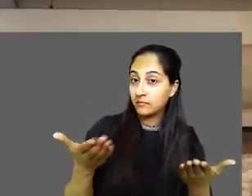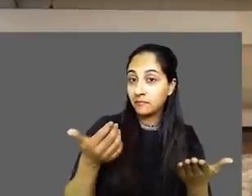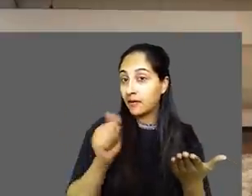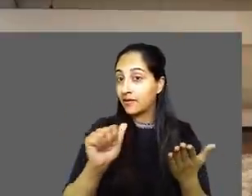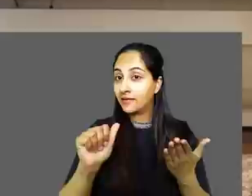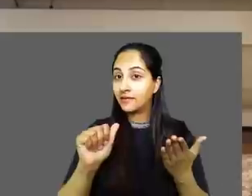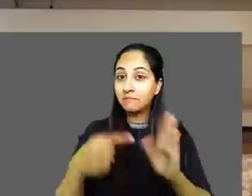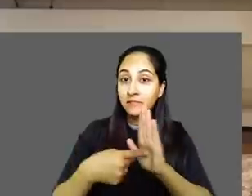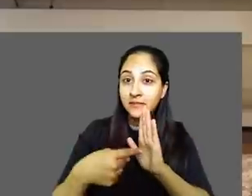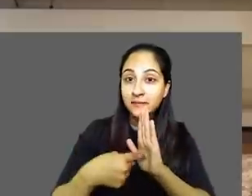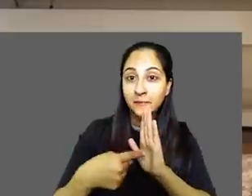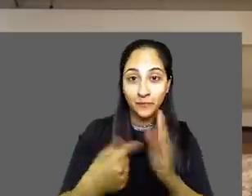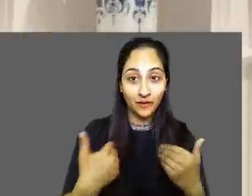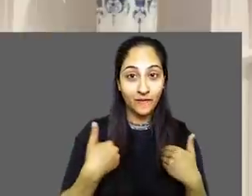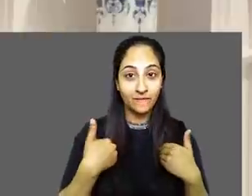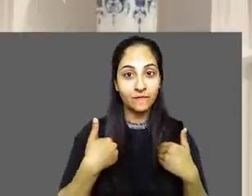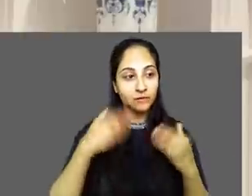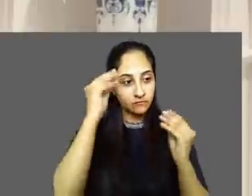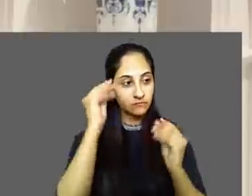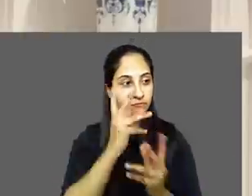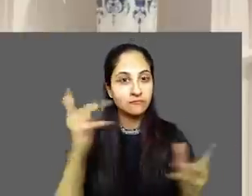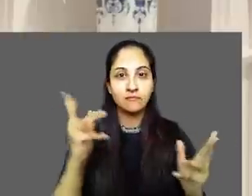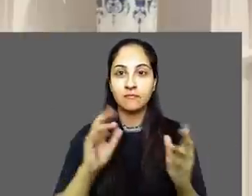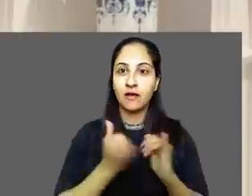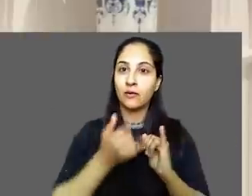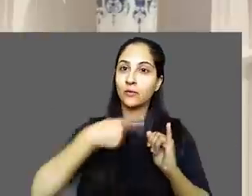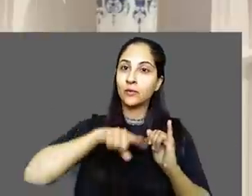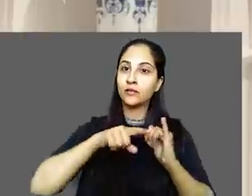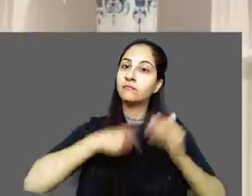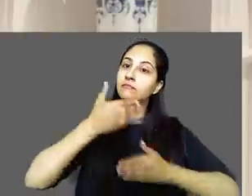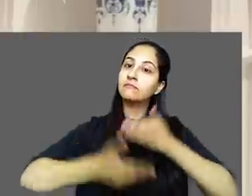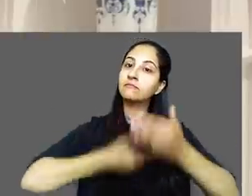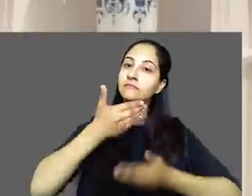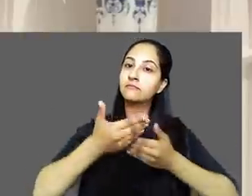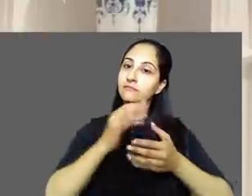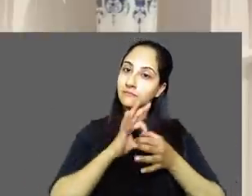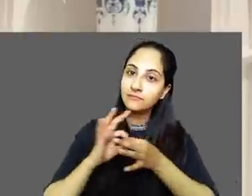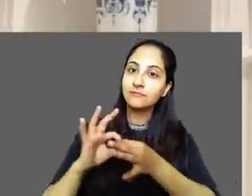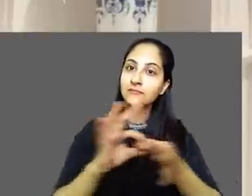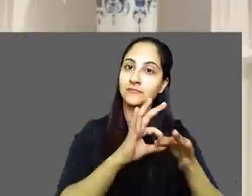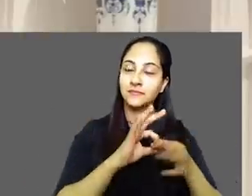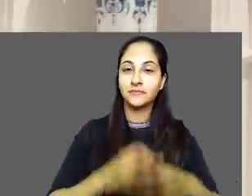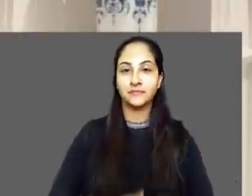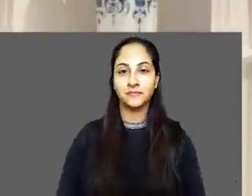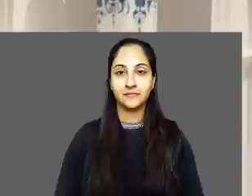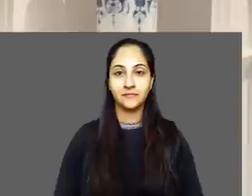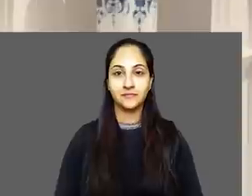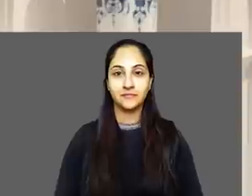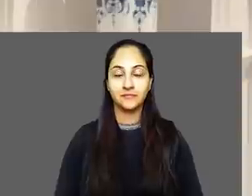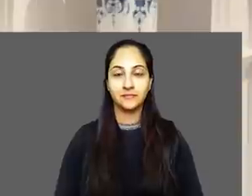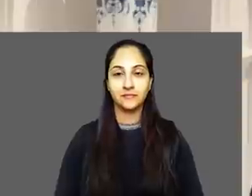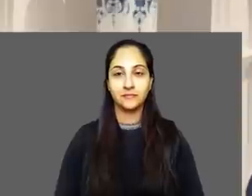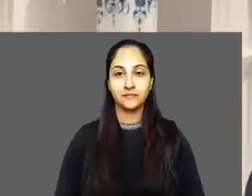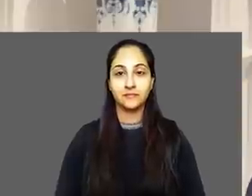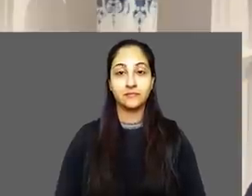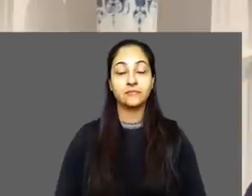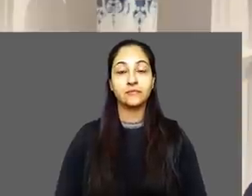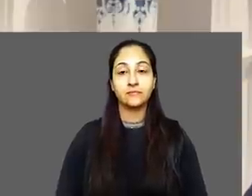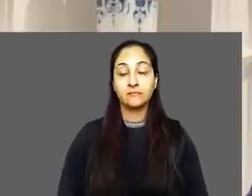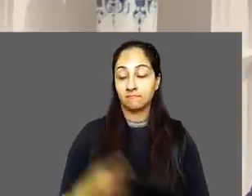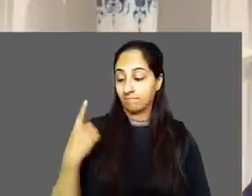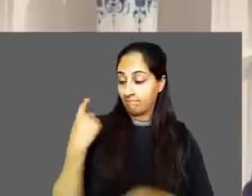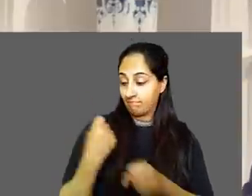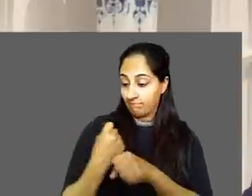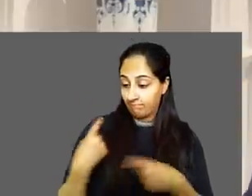that, would love to hear those as well. I think, Zain, it's been a very difficult year for the Jamaat, but the Jamaat has been very